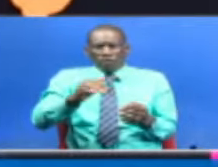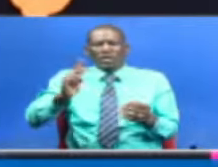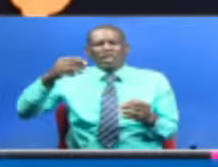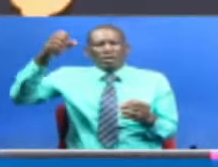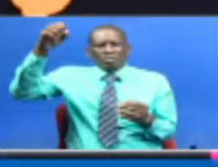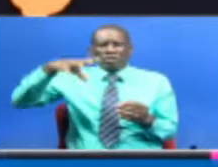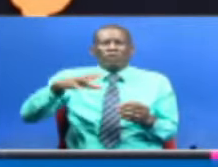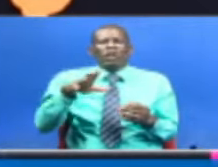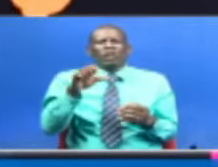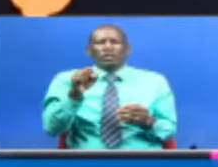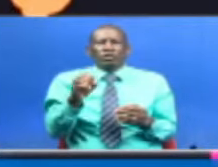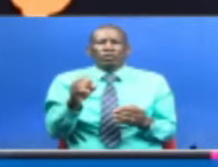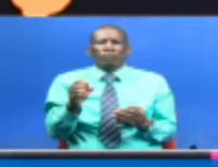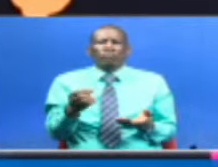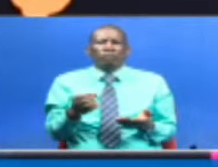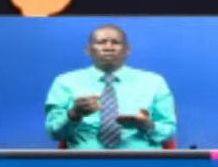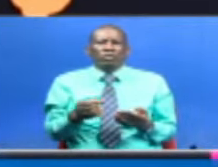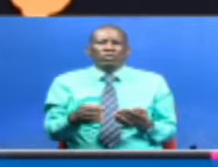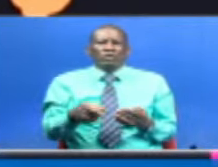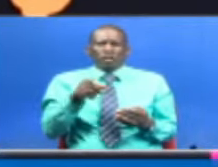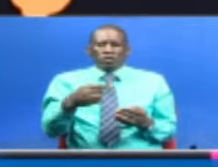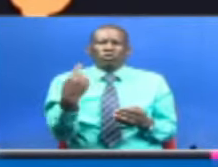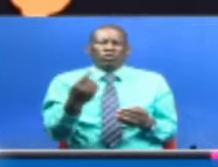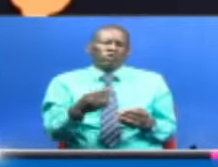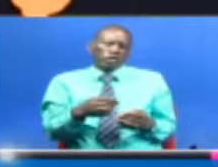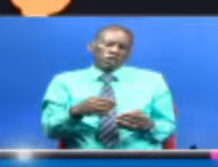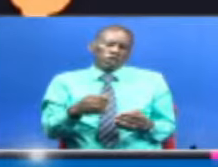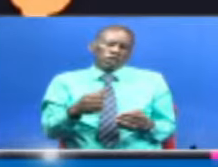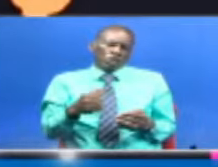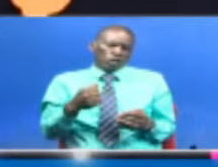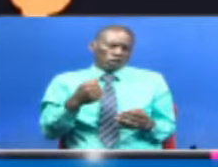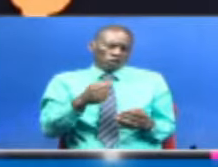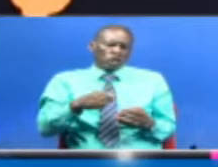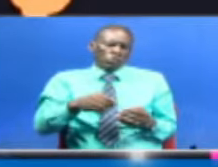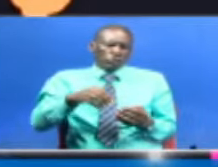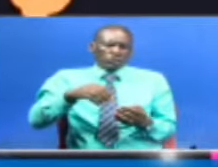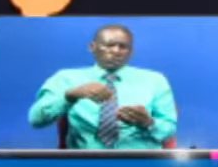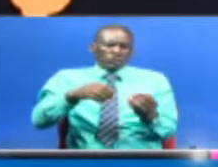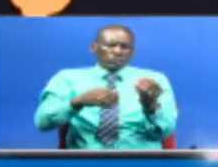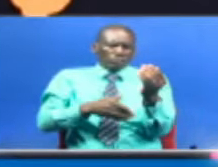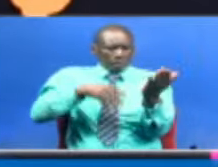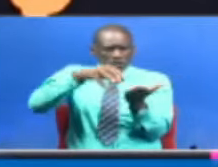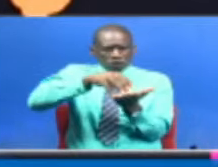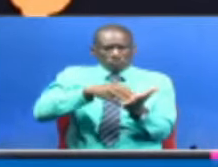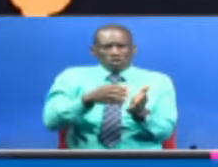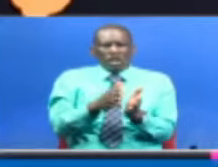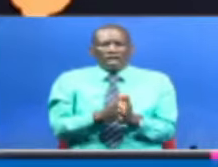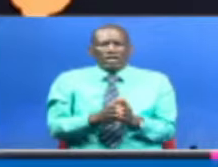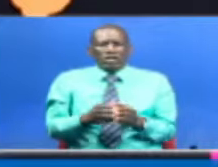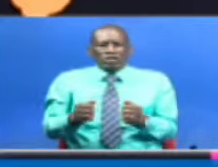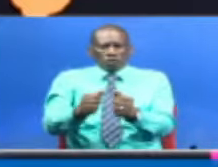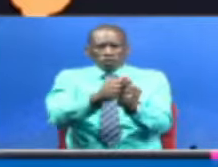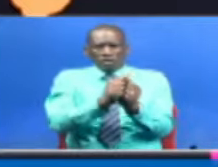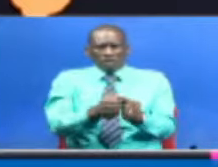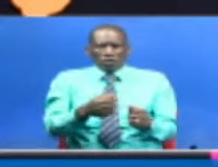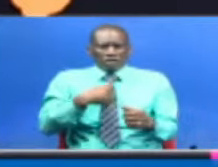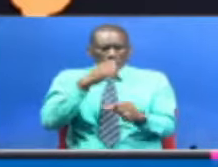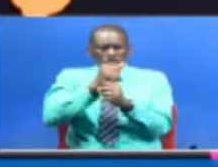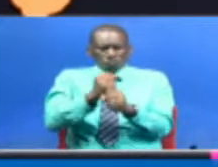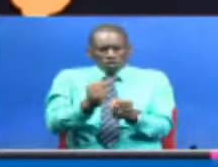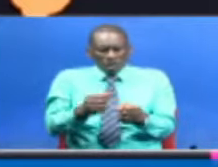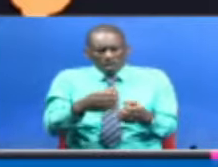So it was, yes, unfortunate. And of course, we will jointly have to kind of work through and